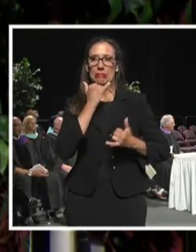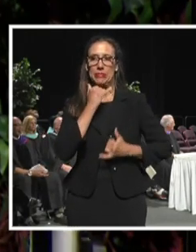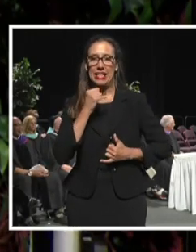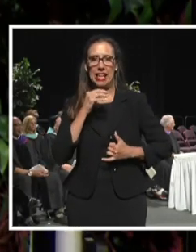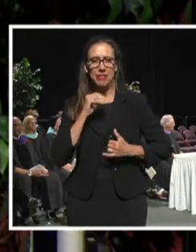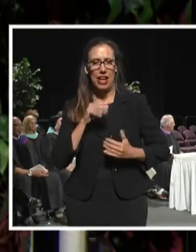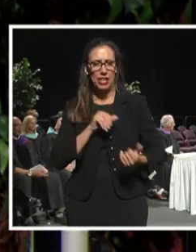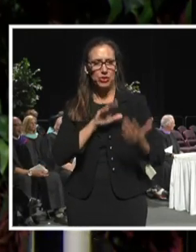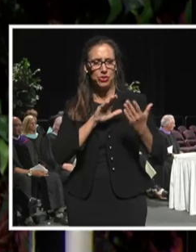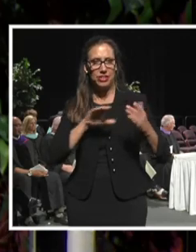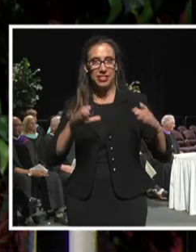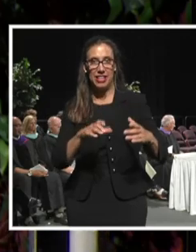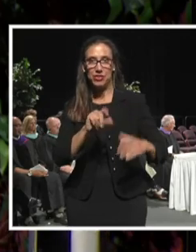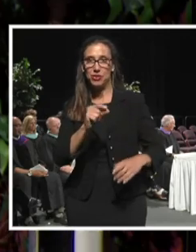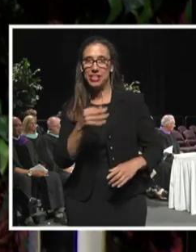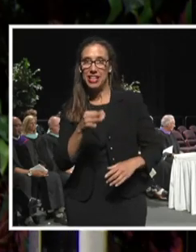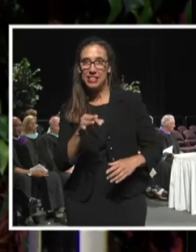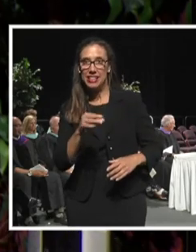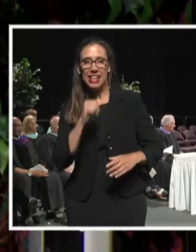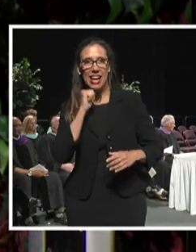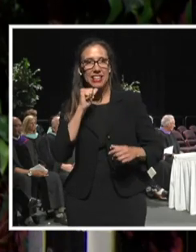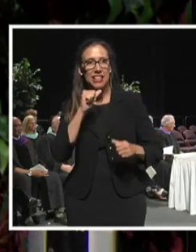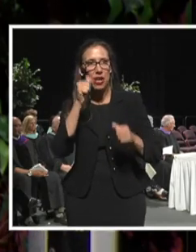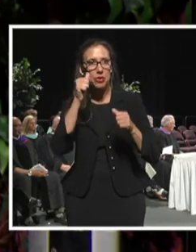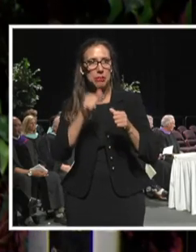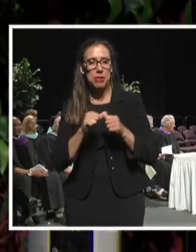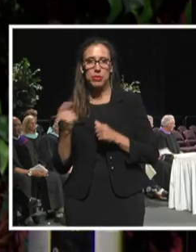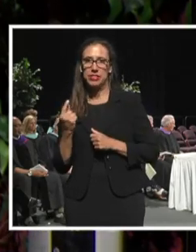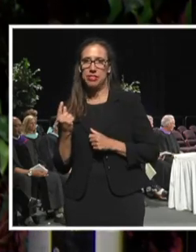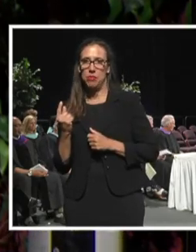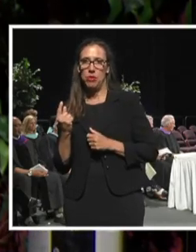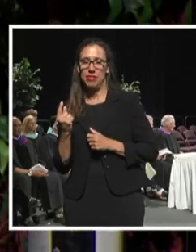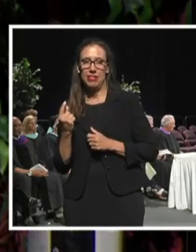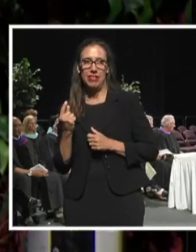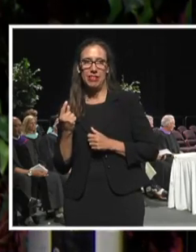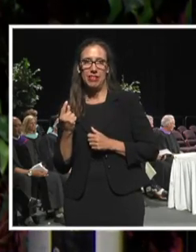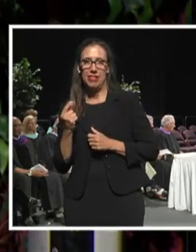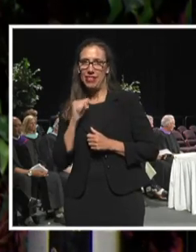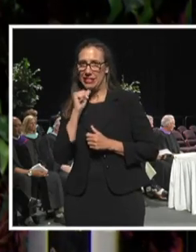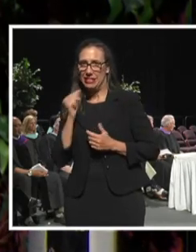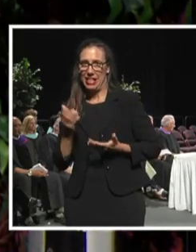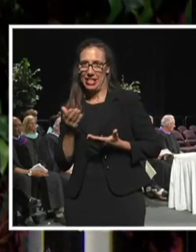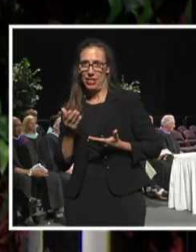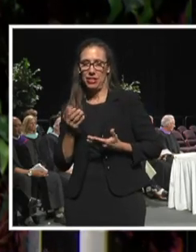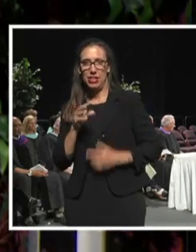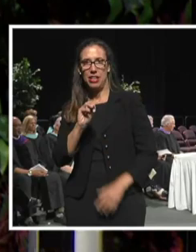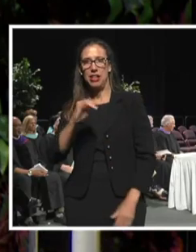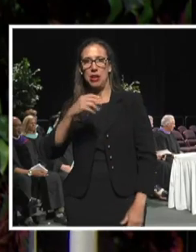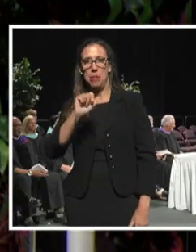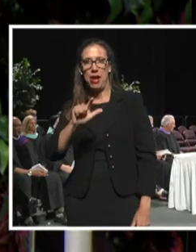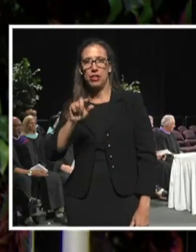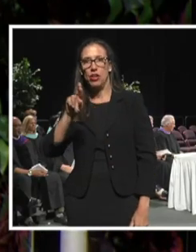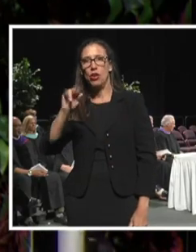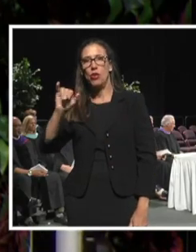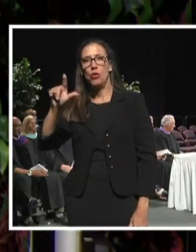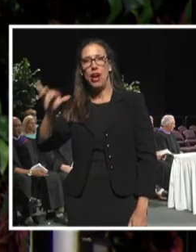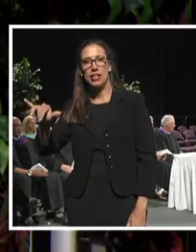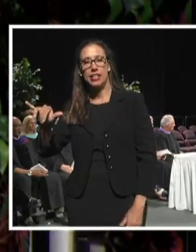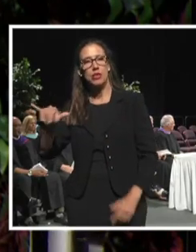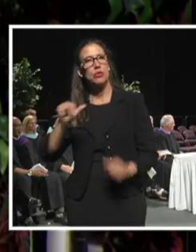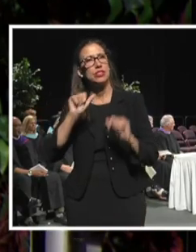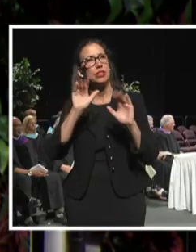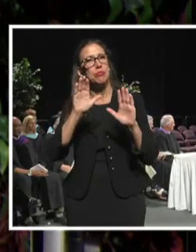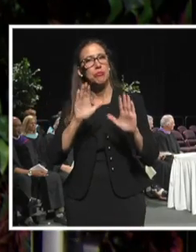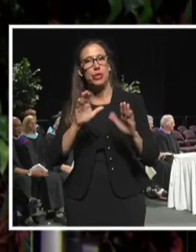class of 2019 without remembering a classmate who is no longer with us. Michael Riley was a brilliant student, a